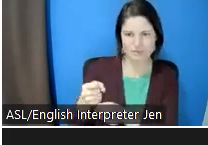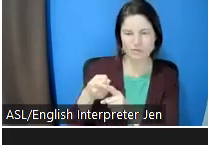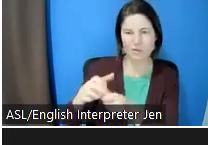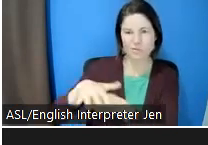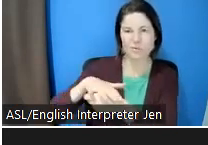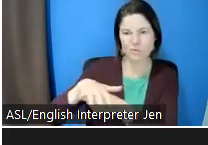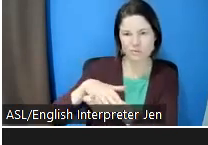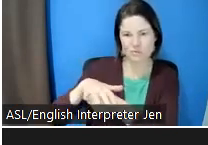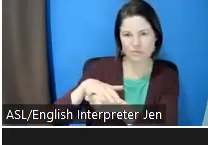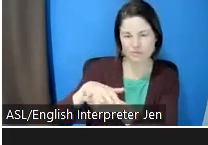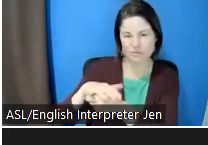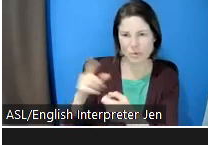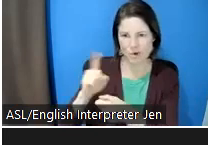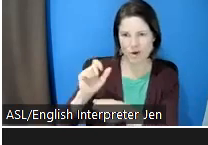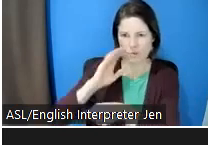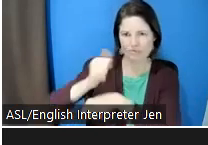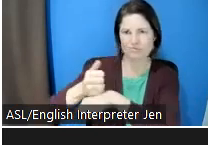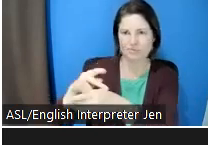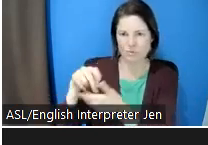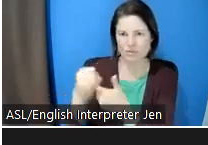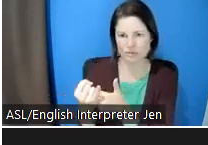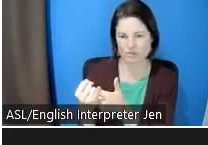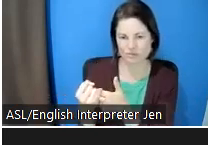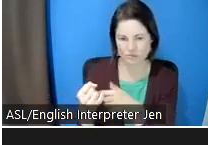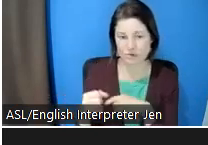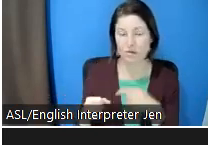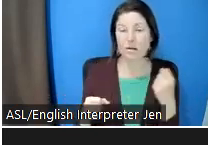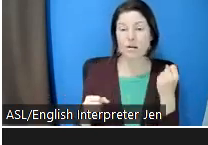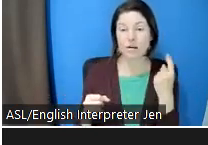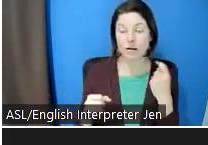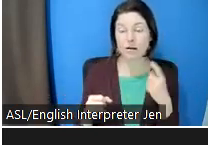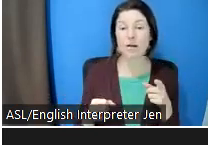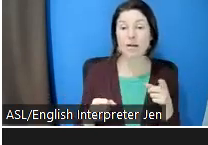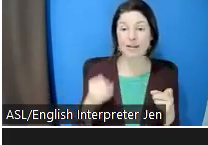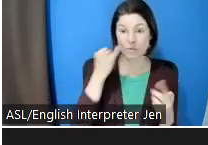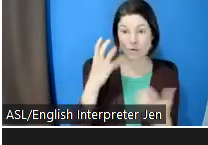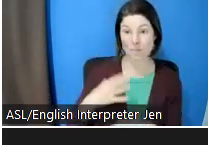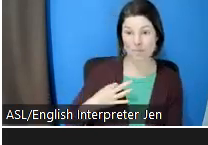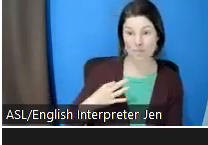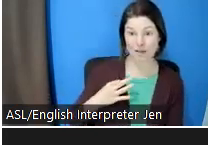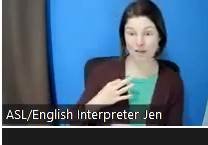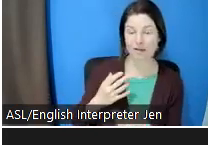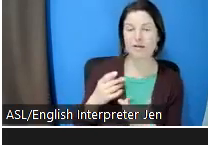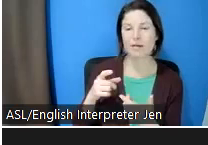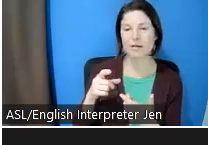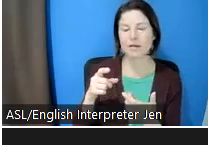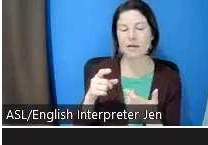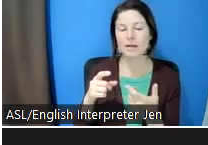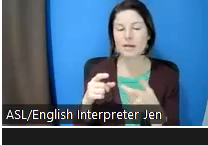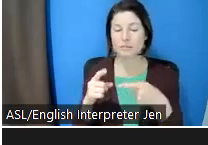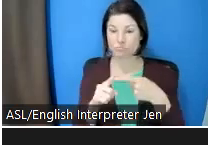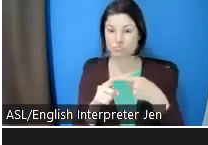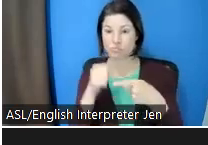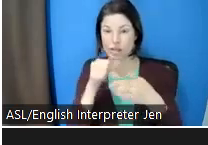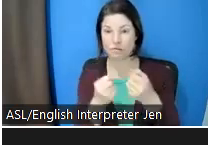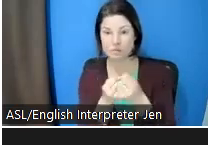in which the project is being implemented. Applicants must provide an additional letter of support if you're proposing activities